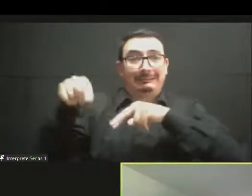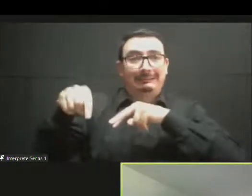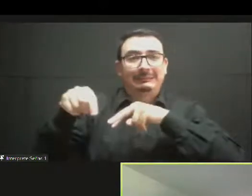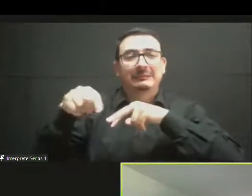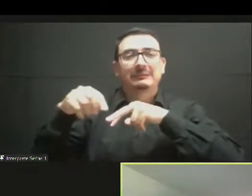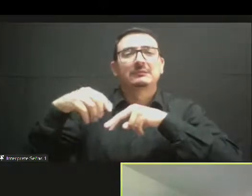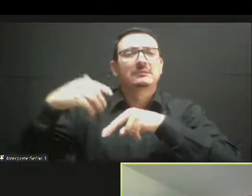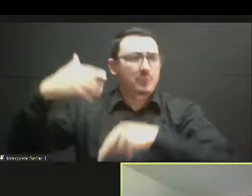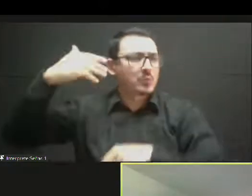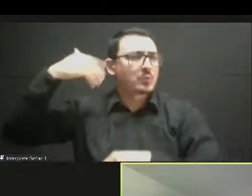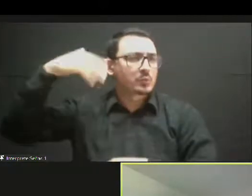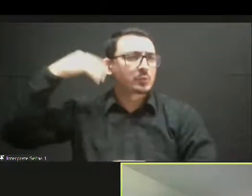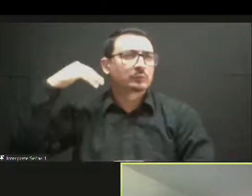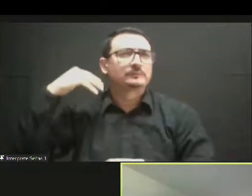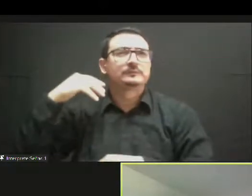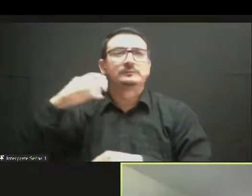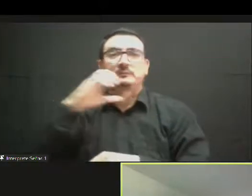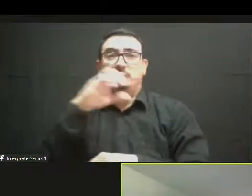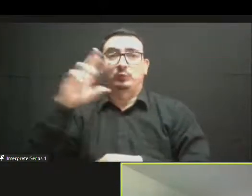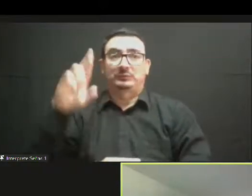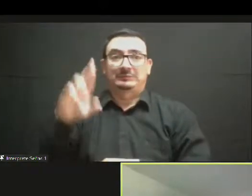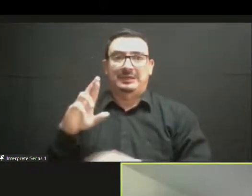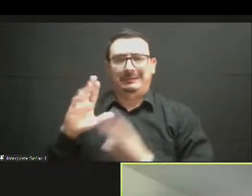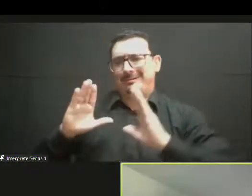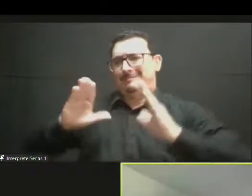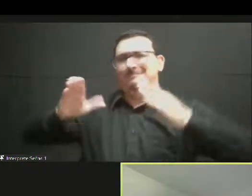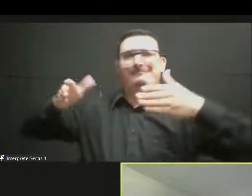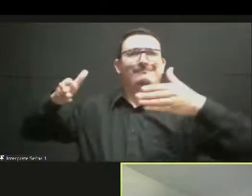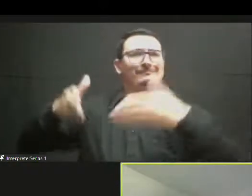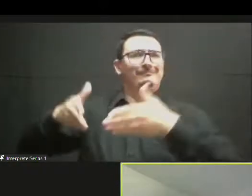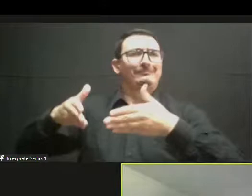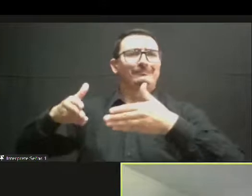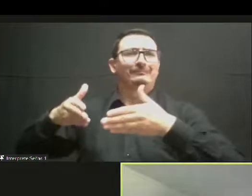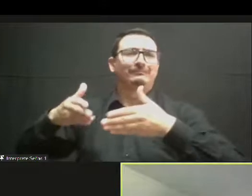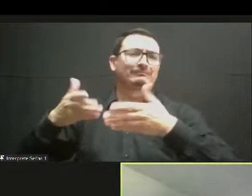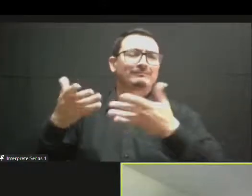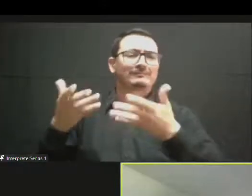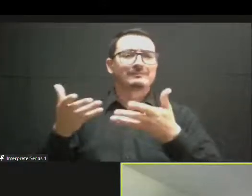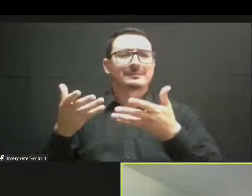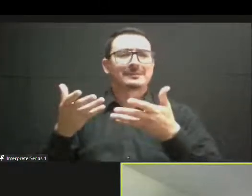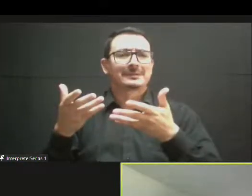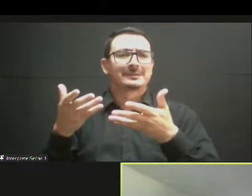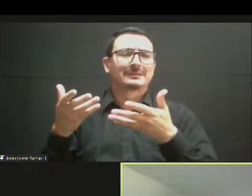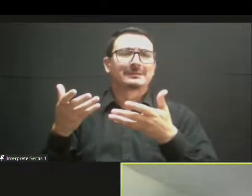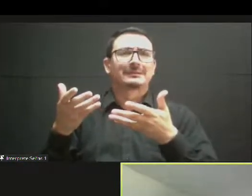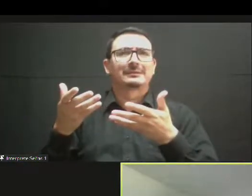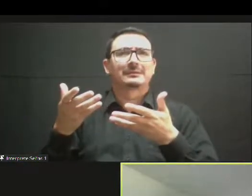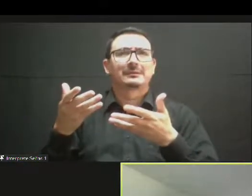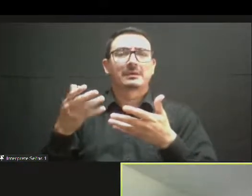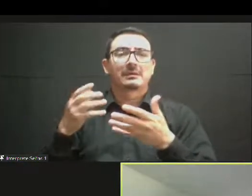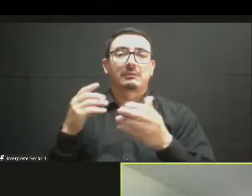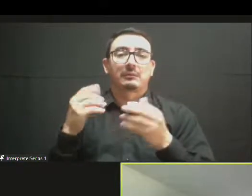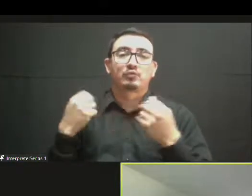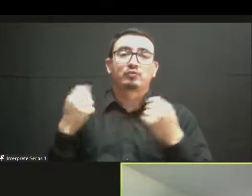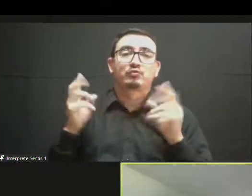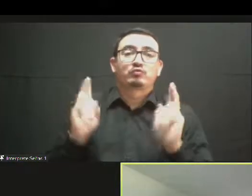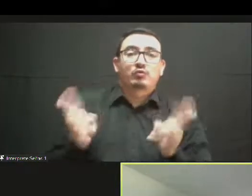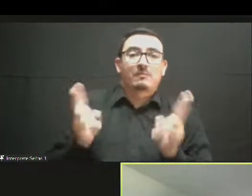was not natural to Costa Rica, which was high tech. And in that regard, actually, we started